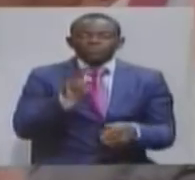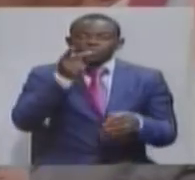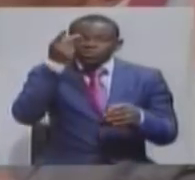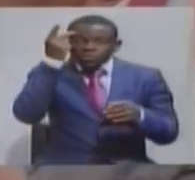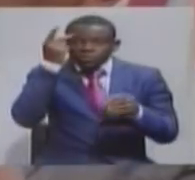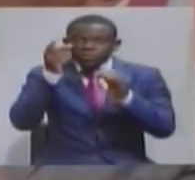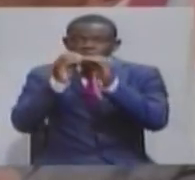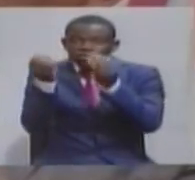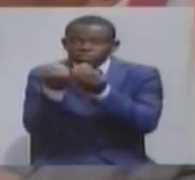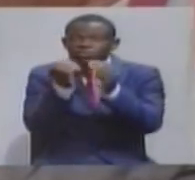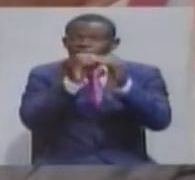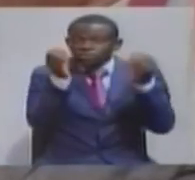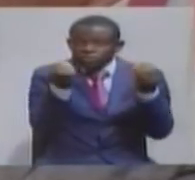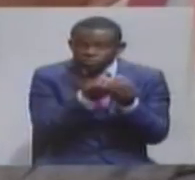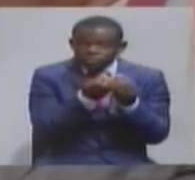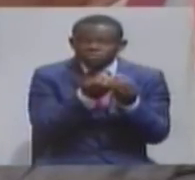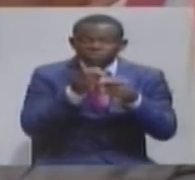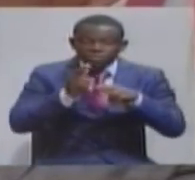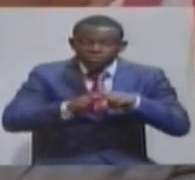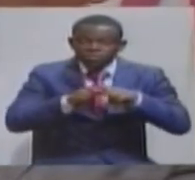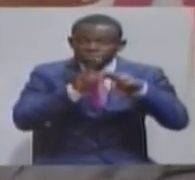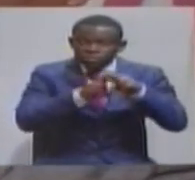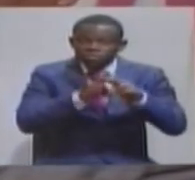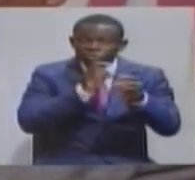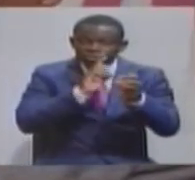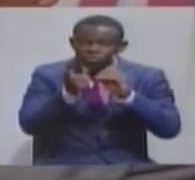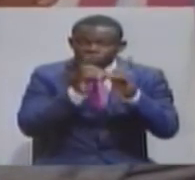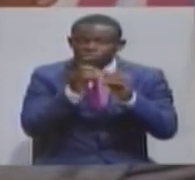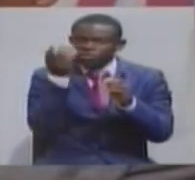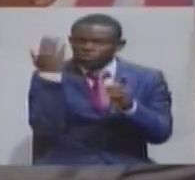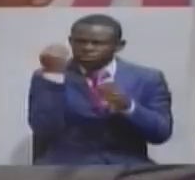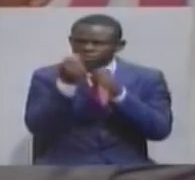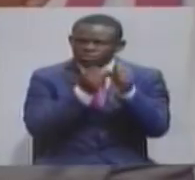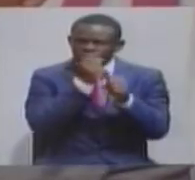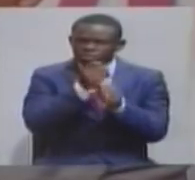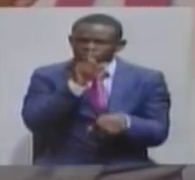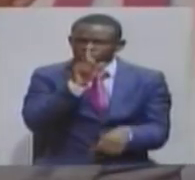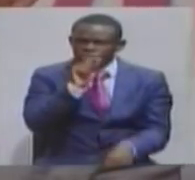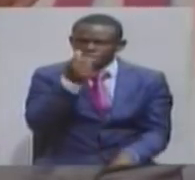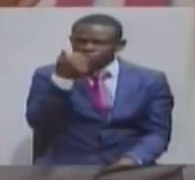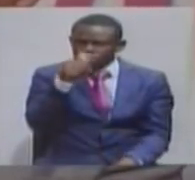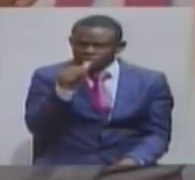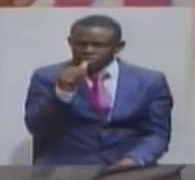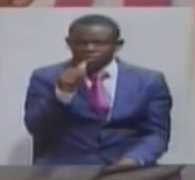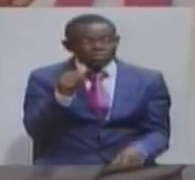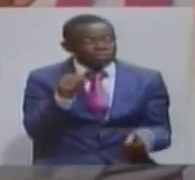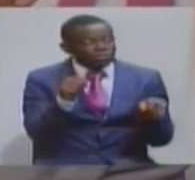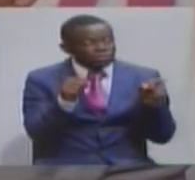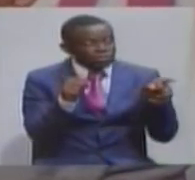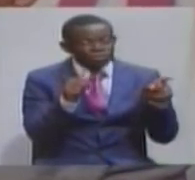facilitated inter-party dialogue in 2010. Remember that? At Mulungushi.